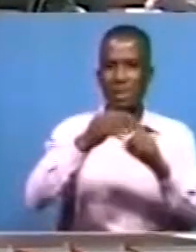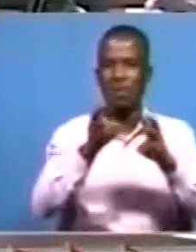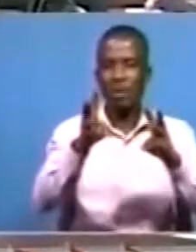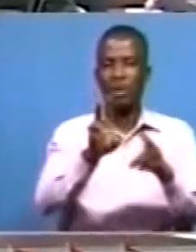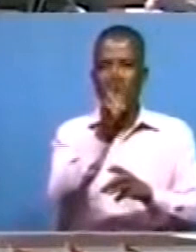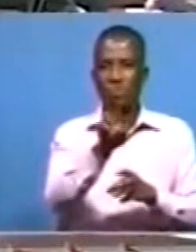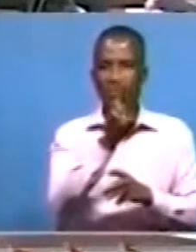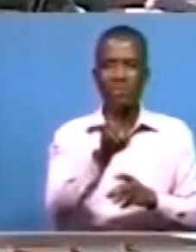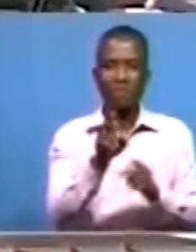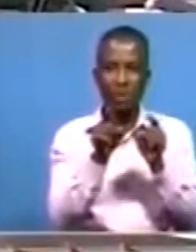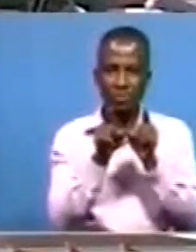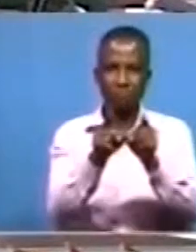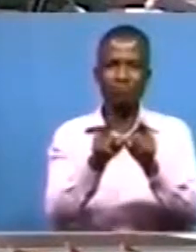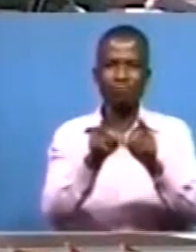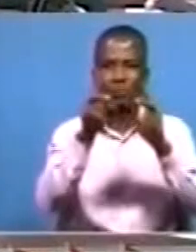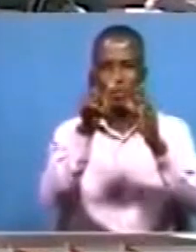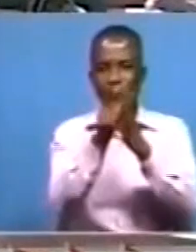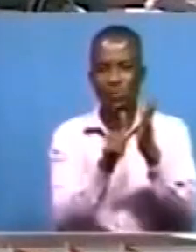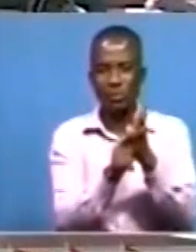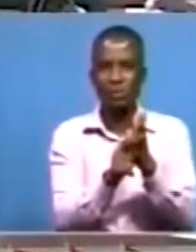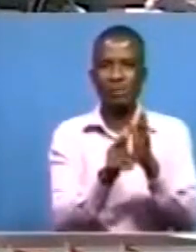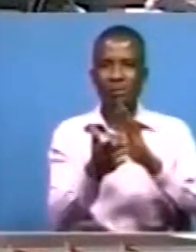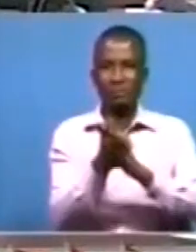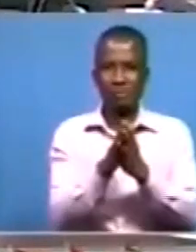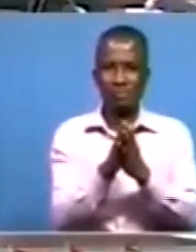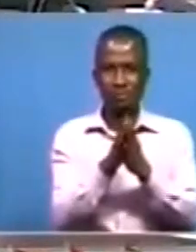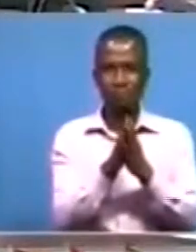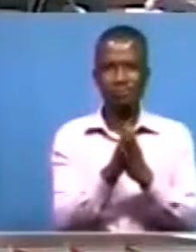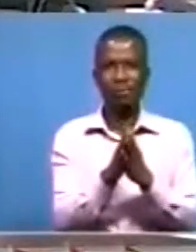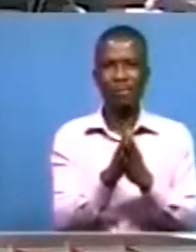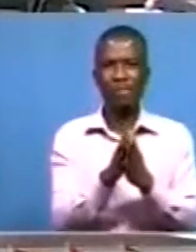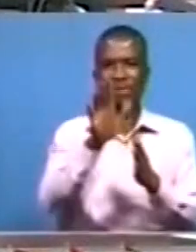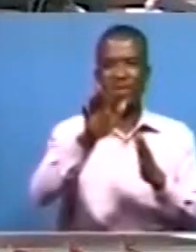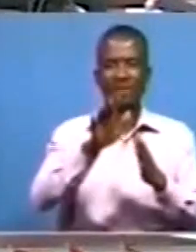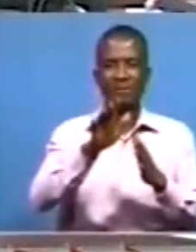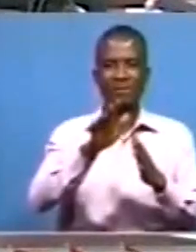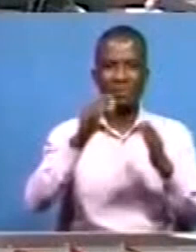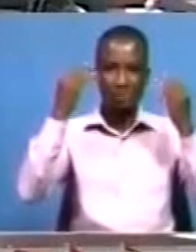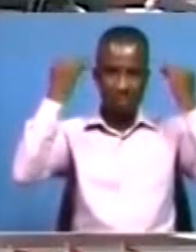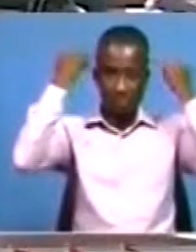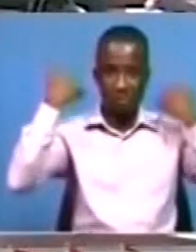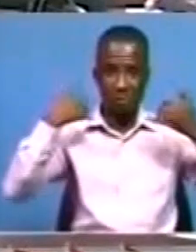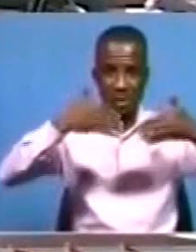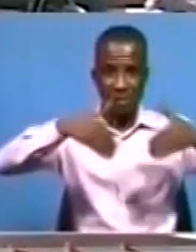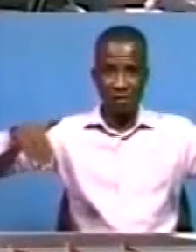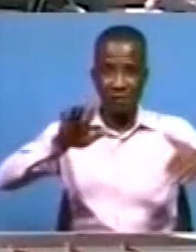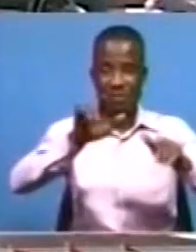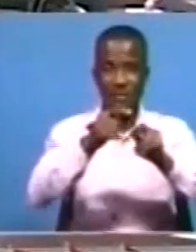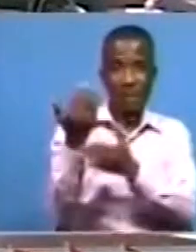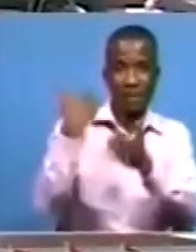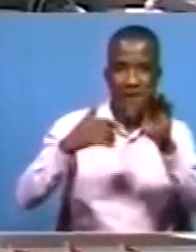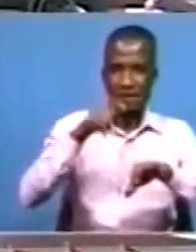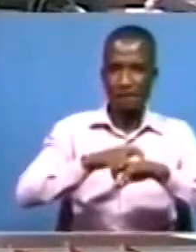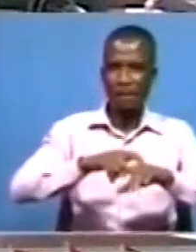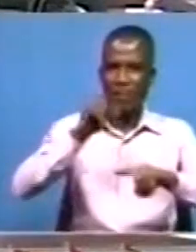a special one. Accordingly, an issue of law that has been canvassed before a bench of 5 and on which the court has made